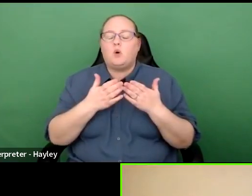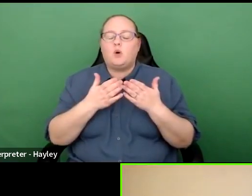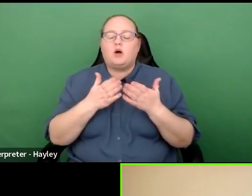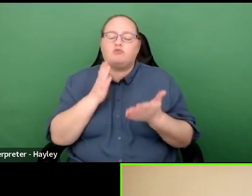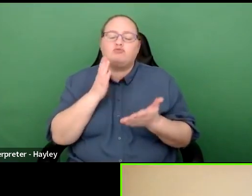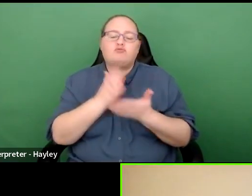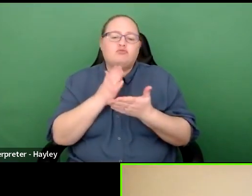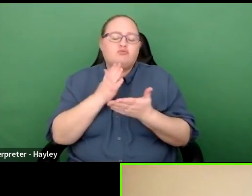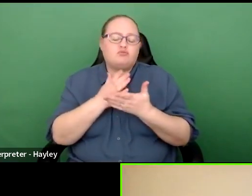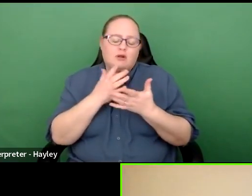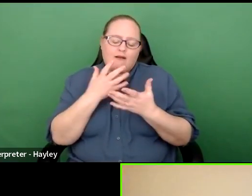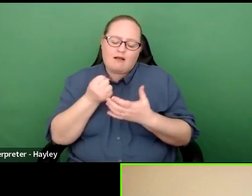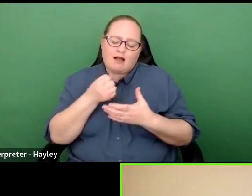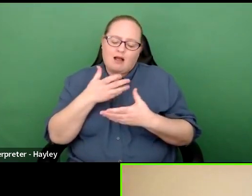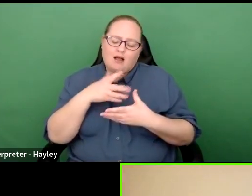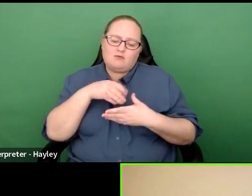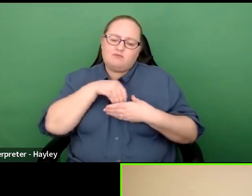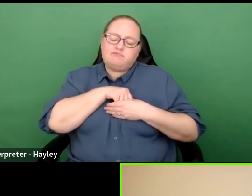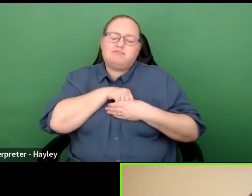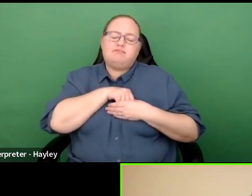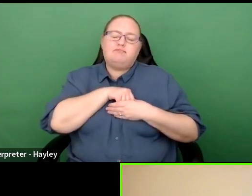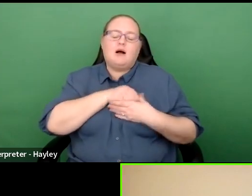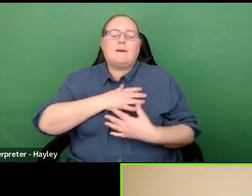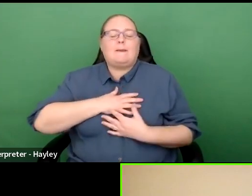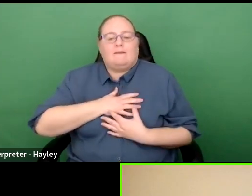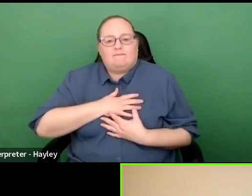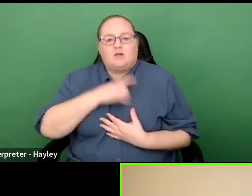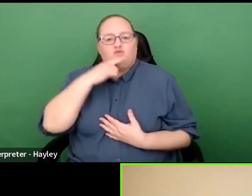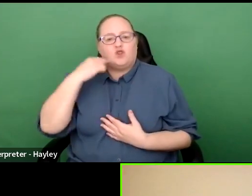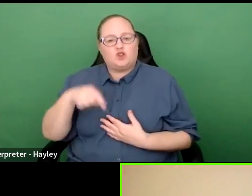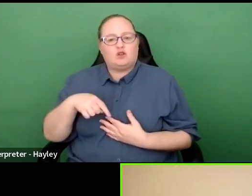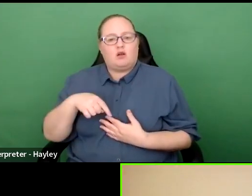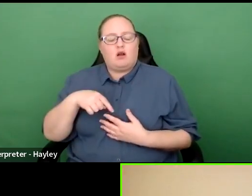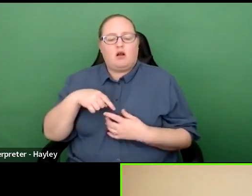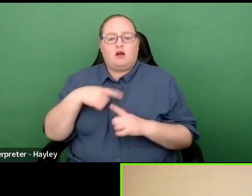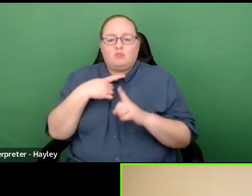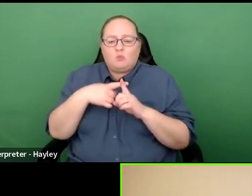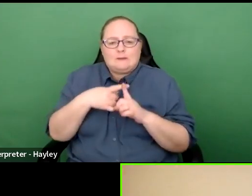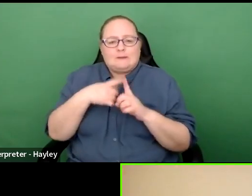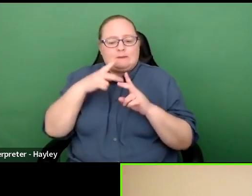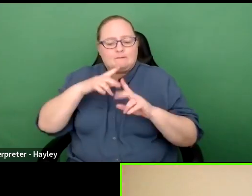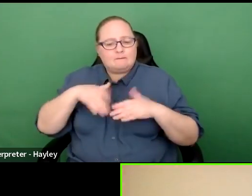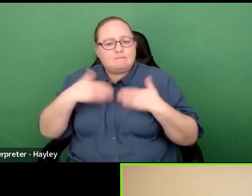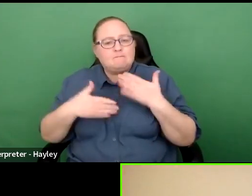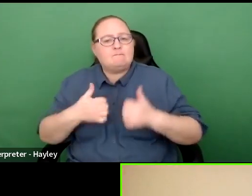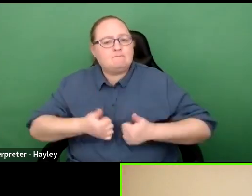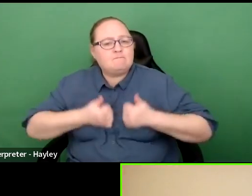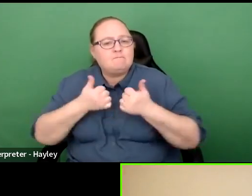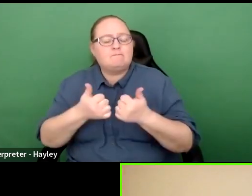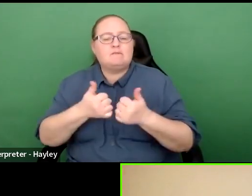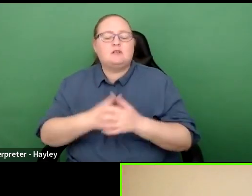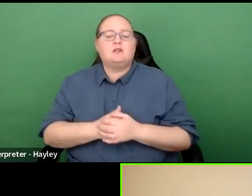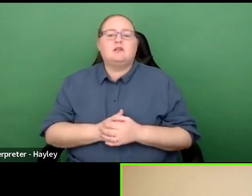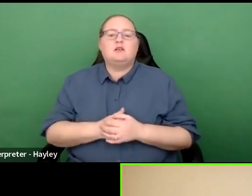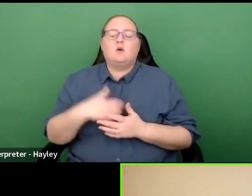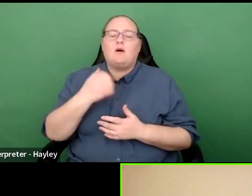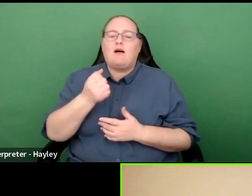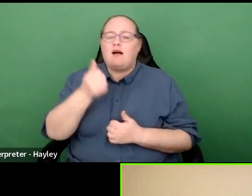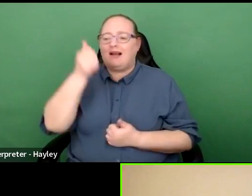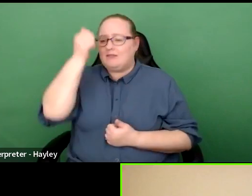love for Russia, because we have two trends in scholarship, we have two trends in